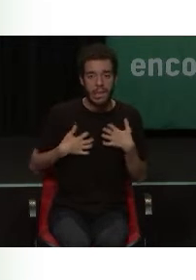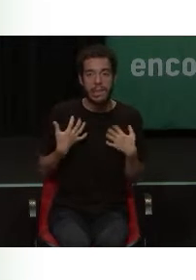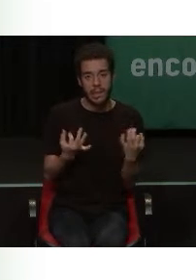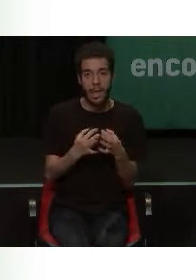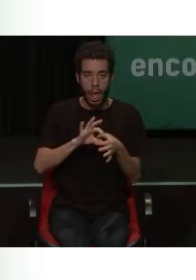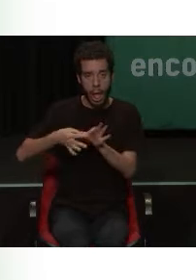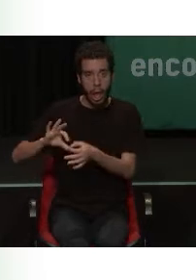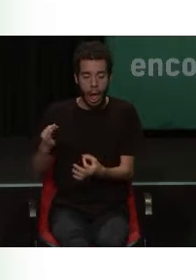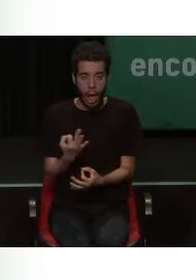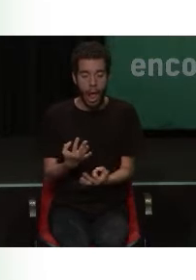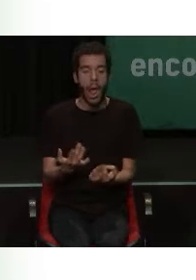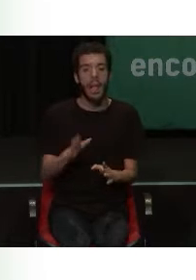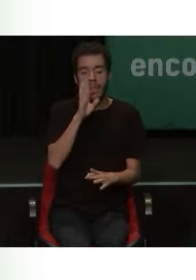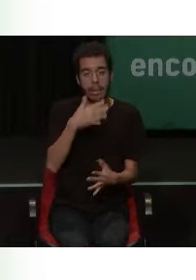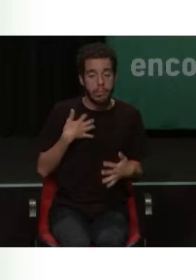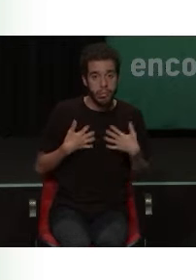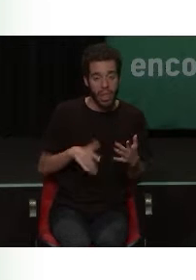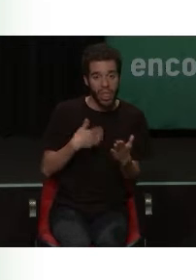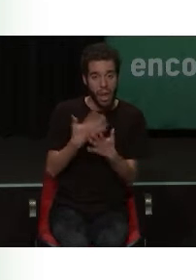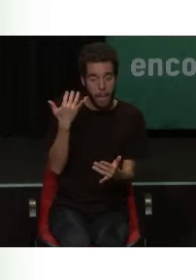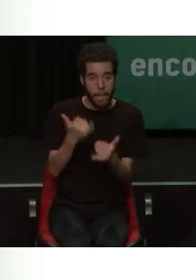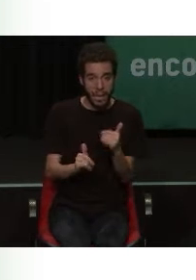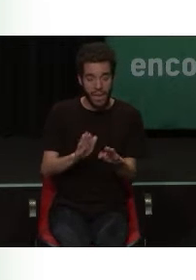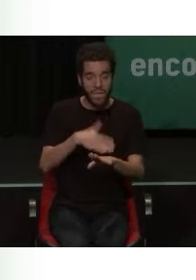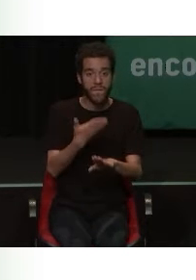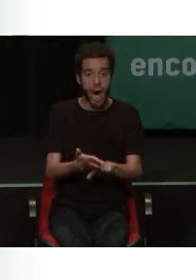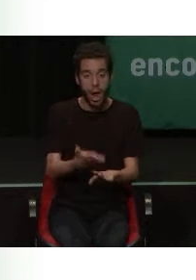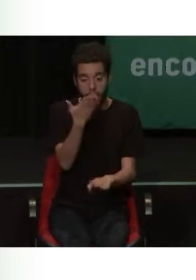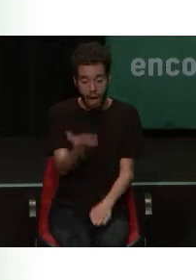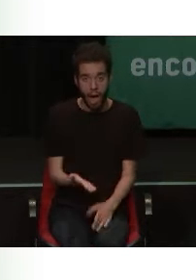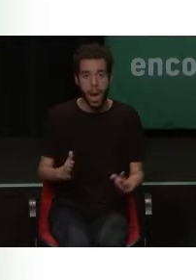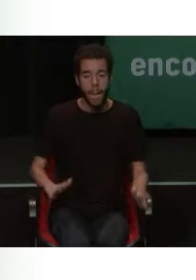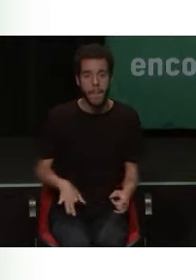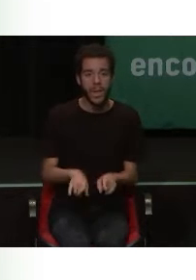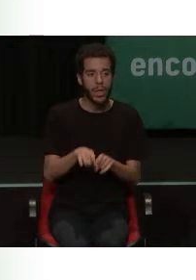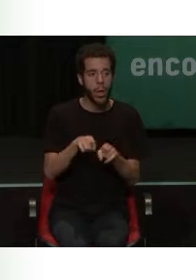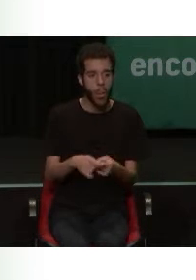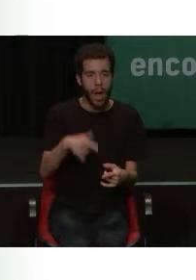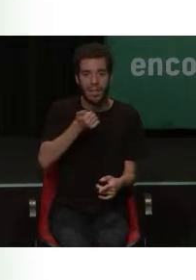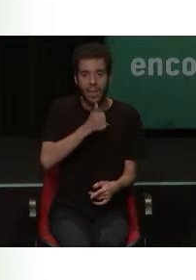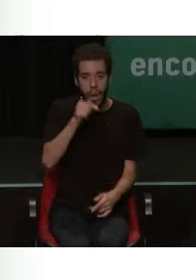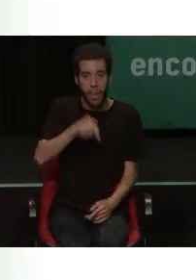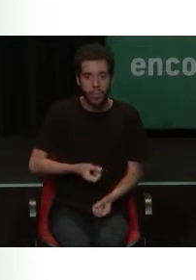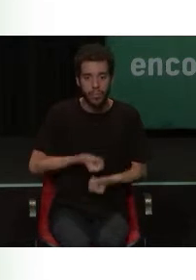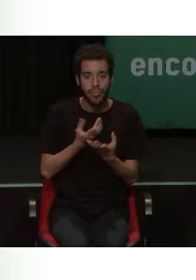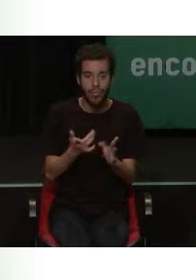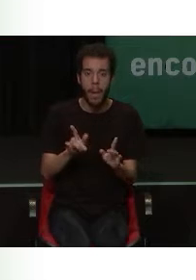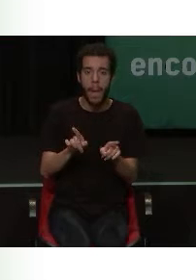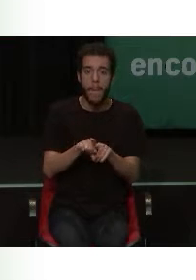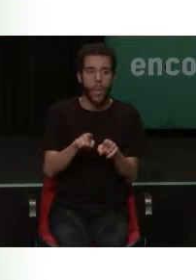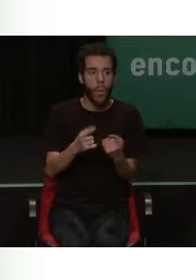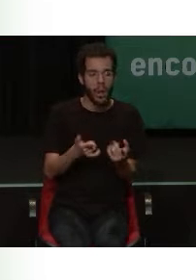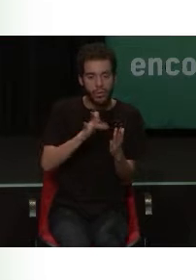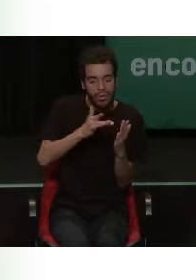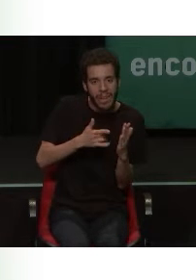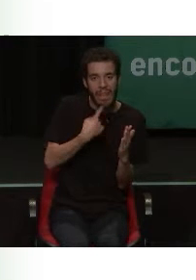So anxious link, the more exposure to risk, but impulsiveness was against